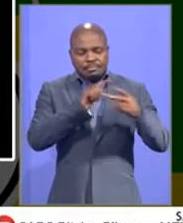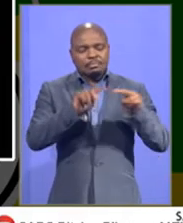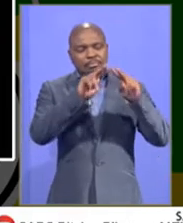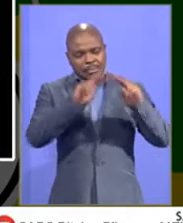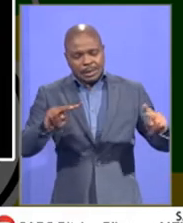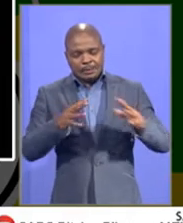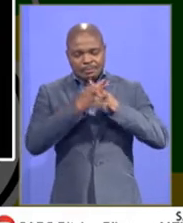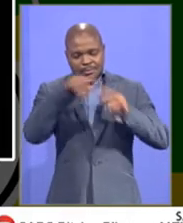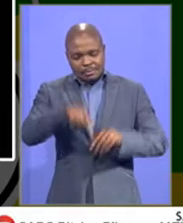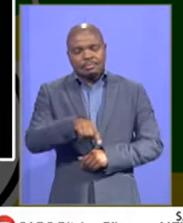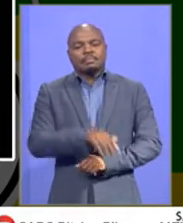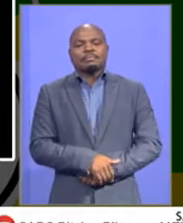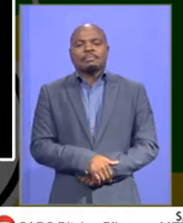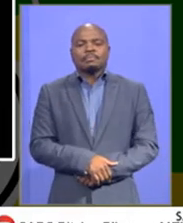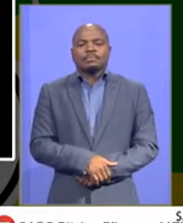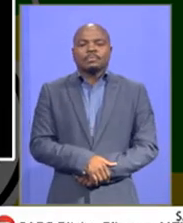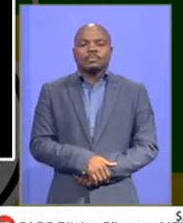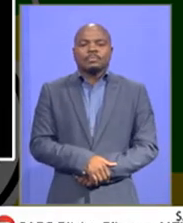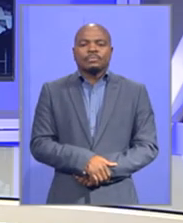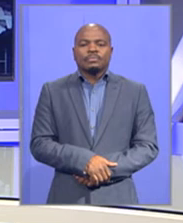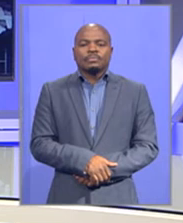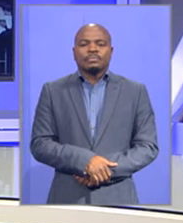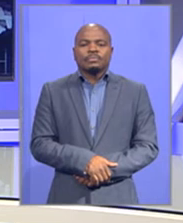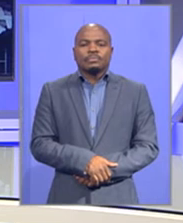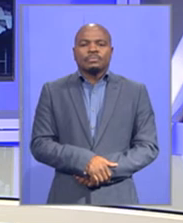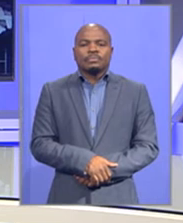kutlwano ka mogare a mokgatlho. Ke a leboga.